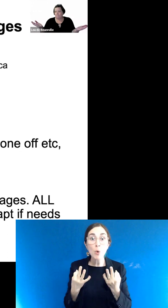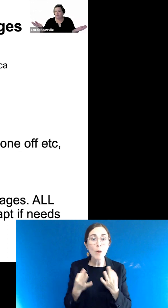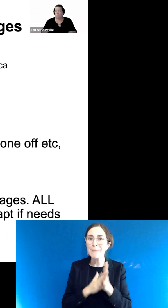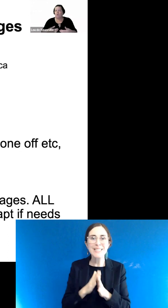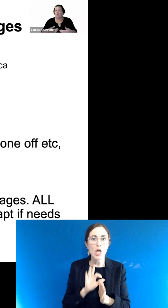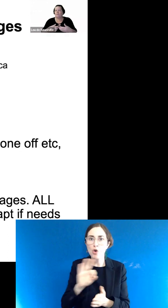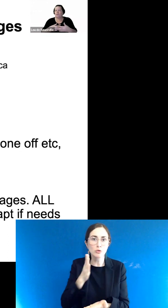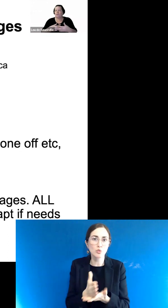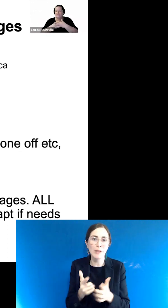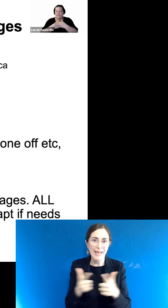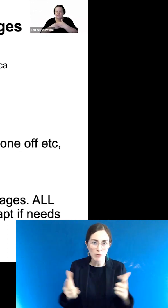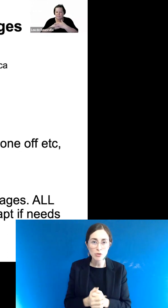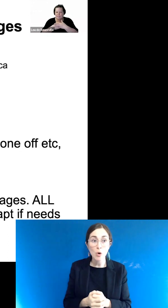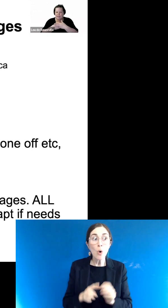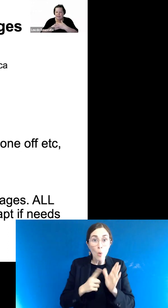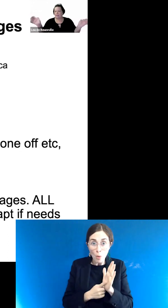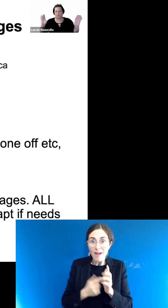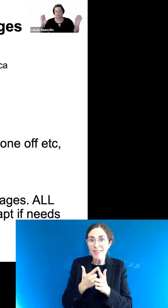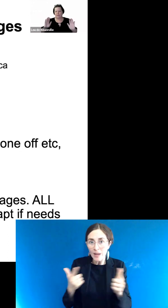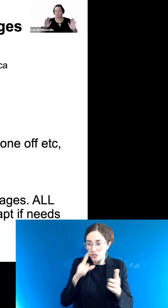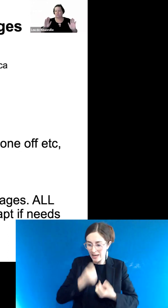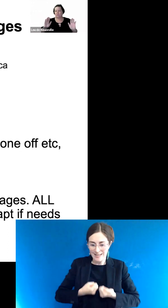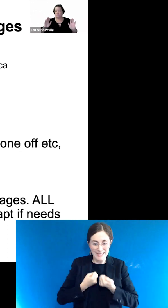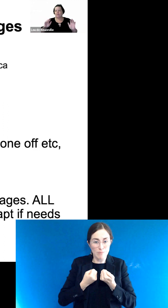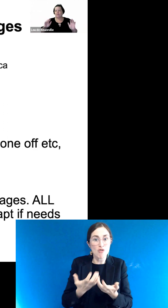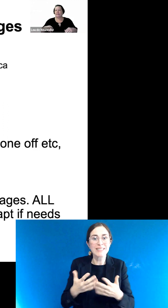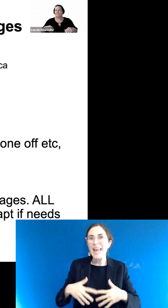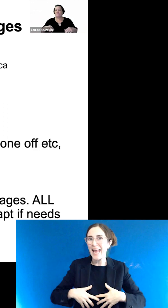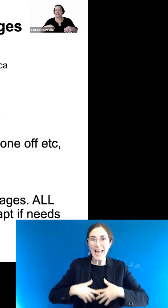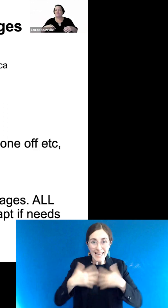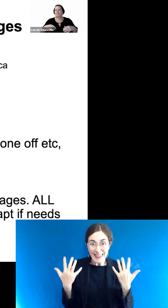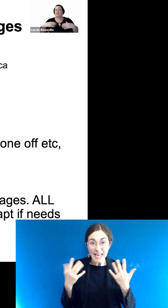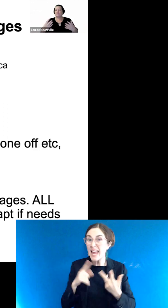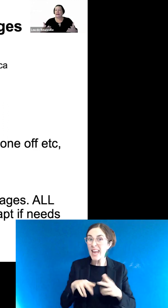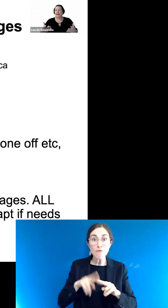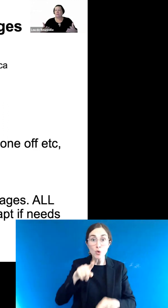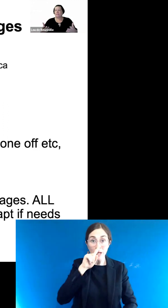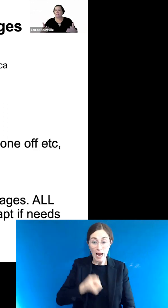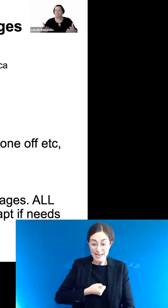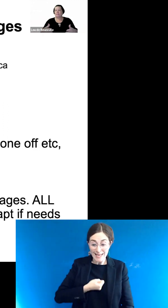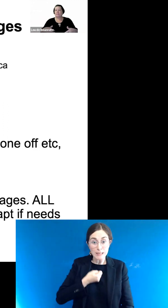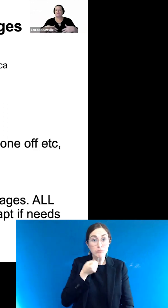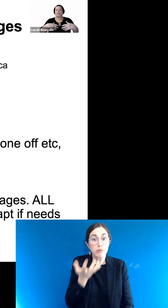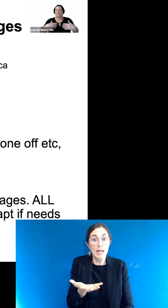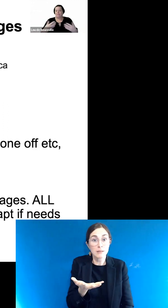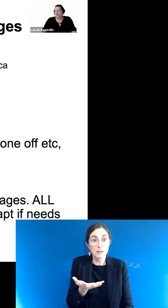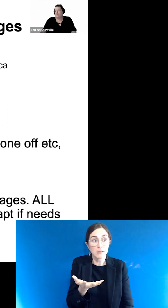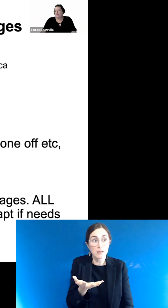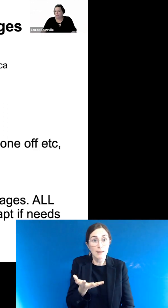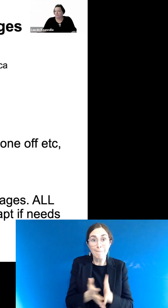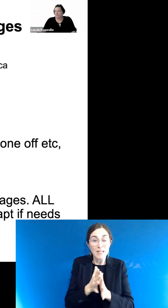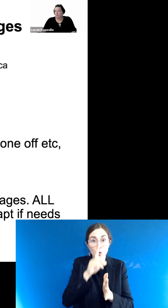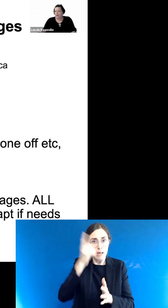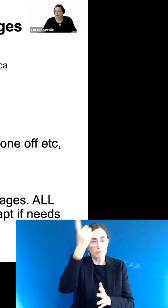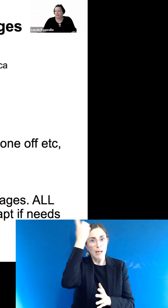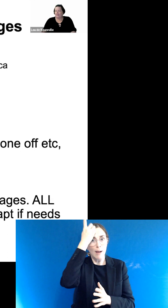languages. All languages can express anything you need to. If the language doesn't have a way to express it, then they